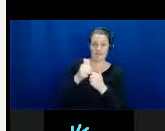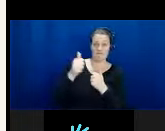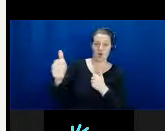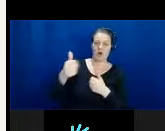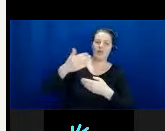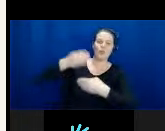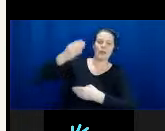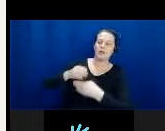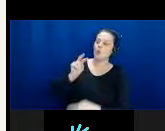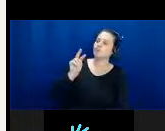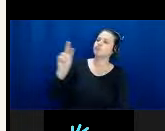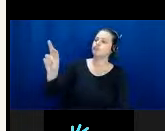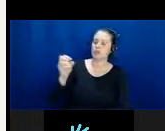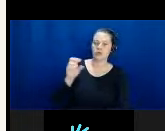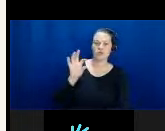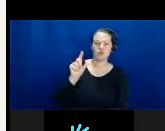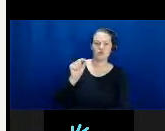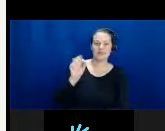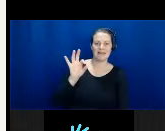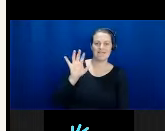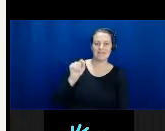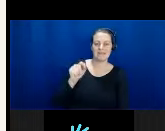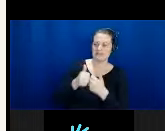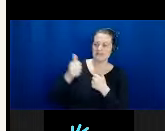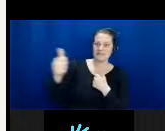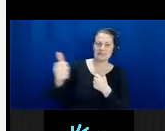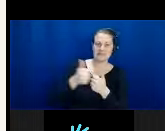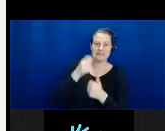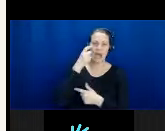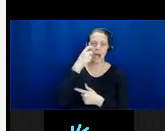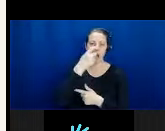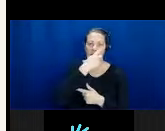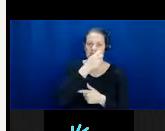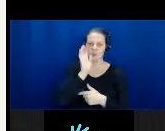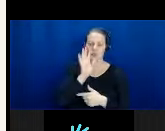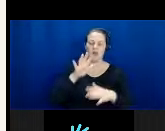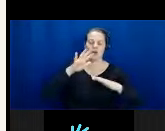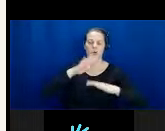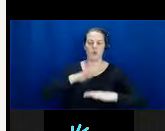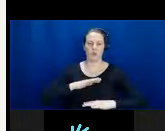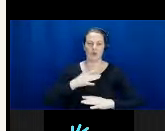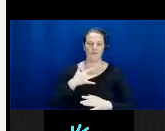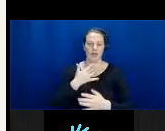or like 20 feet away, that will give our eyes a little bit of relief.